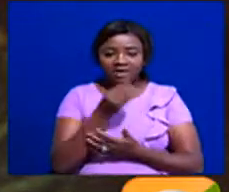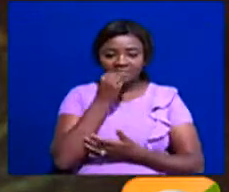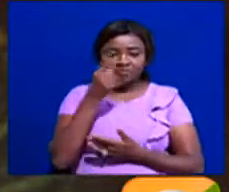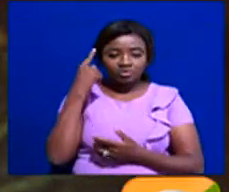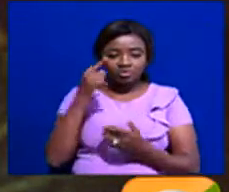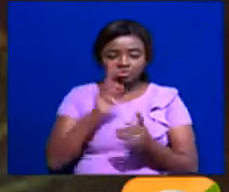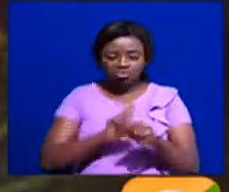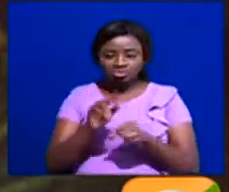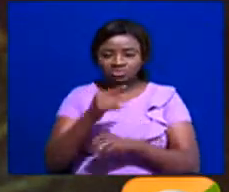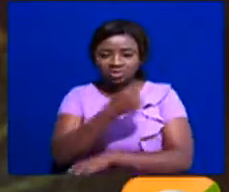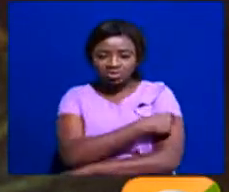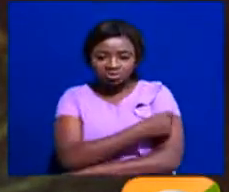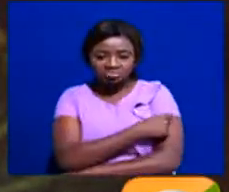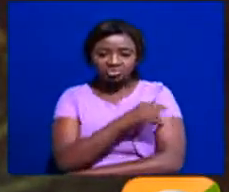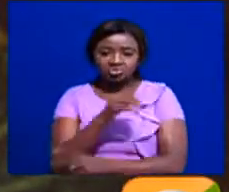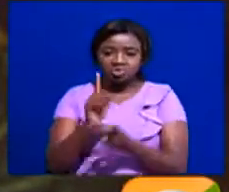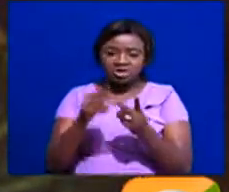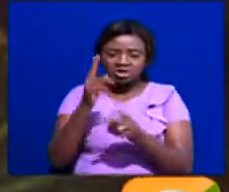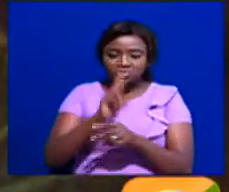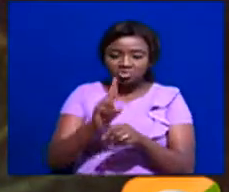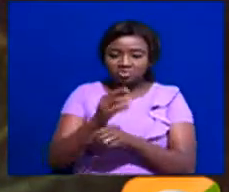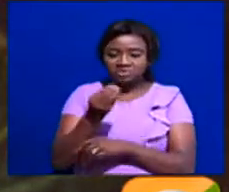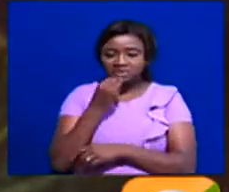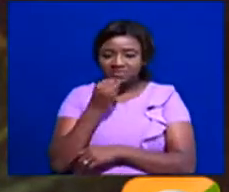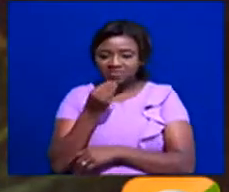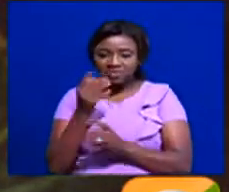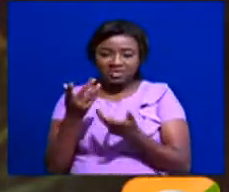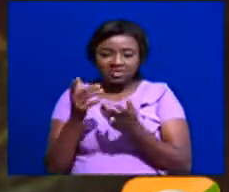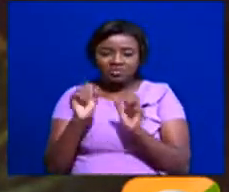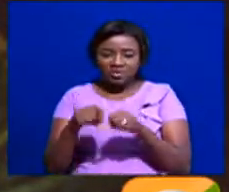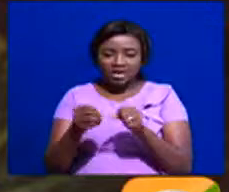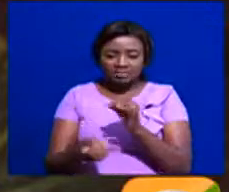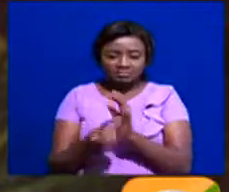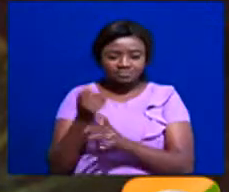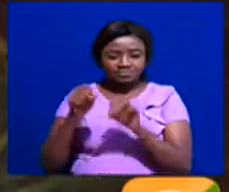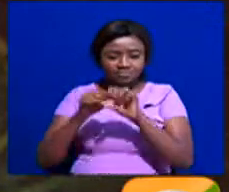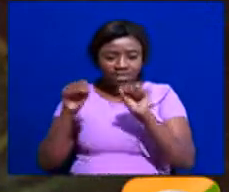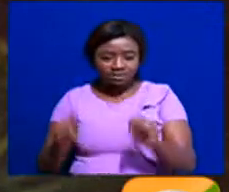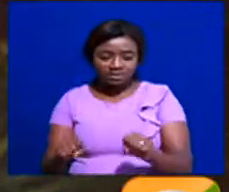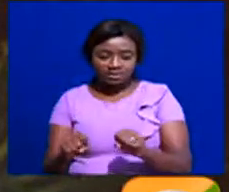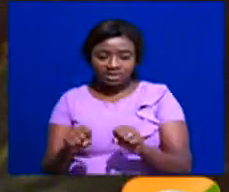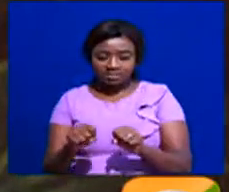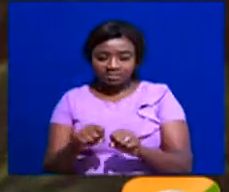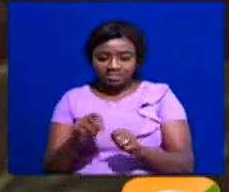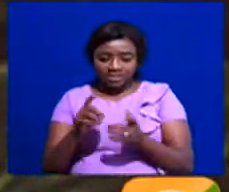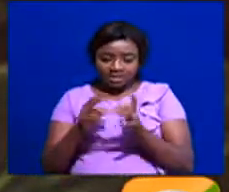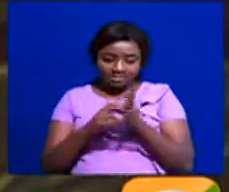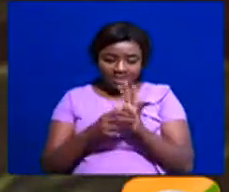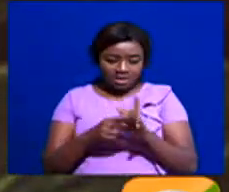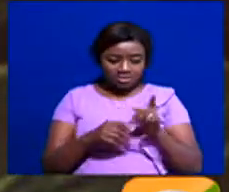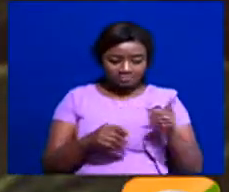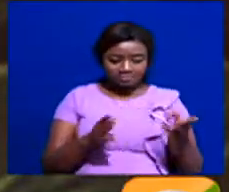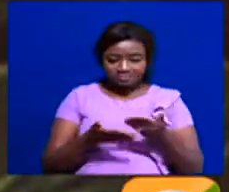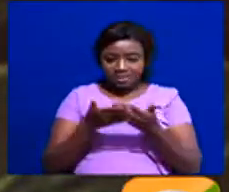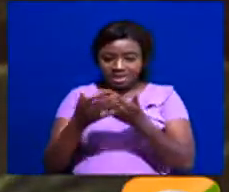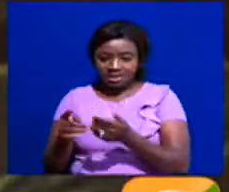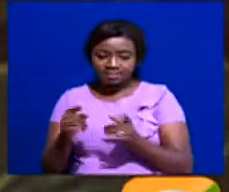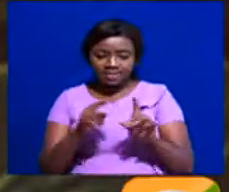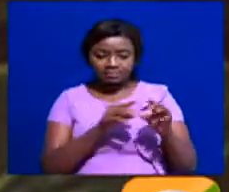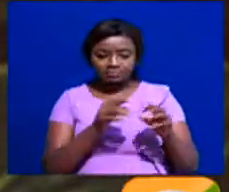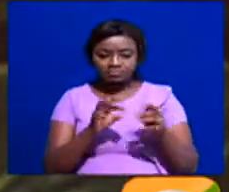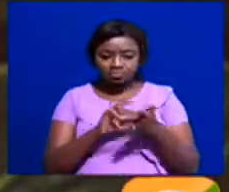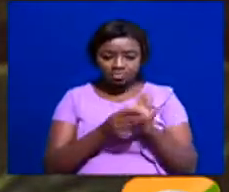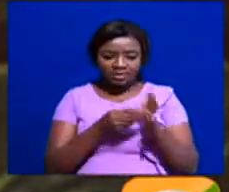schools. So it's a way where you can create a system that one thing fits the other, let's say, and you can have a system